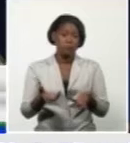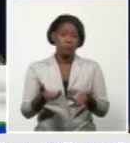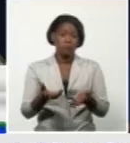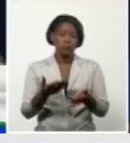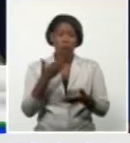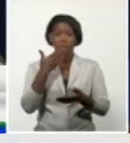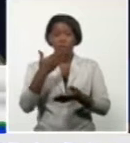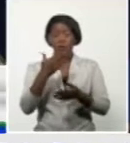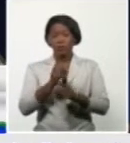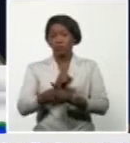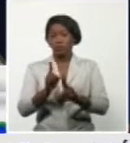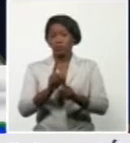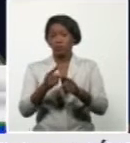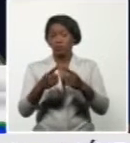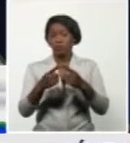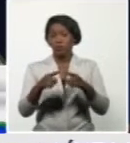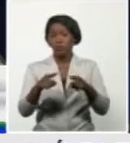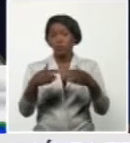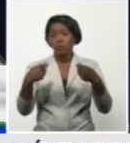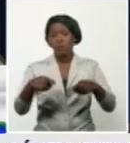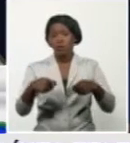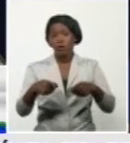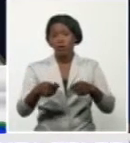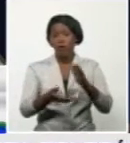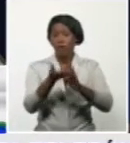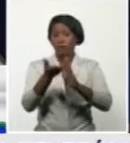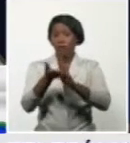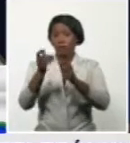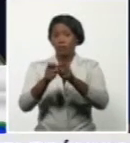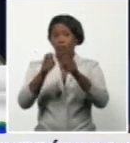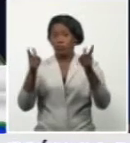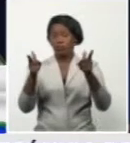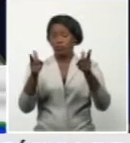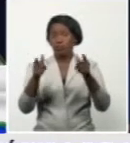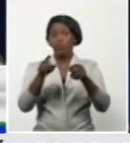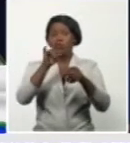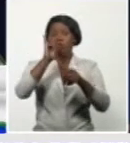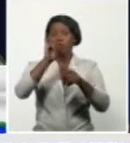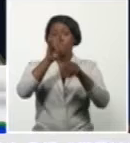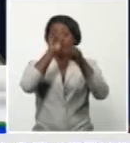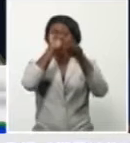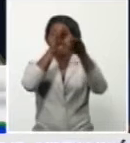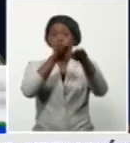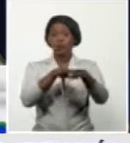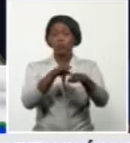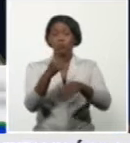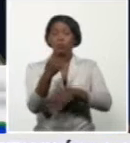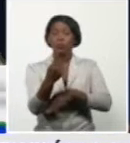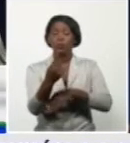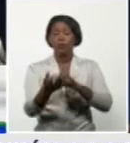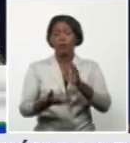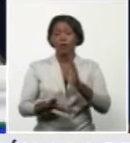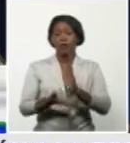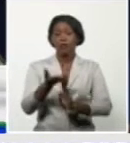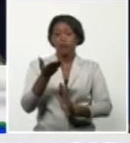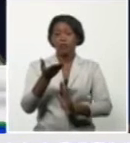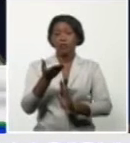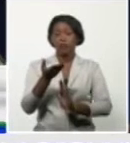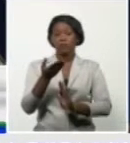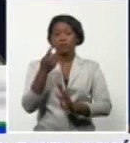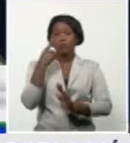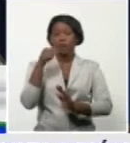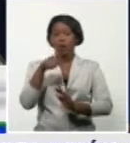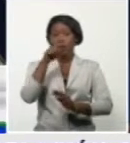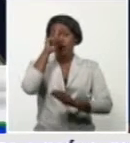And this is not favorable, notwithstanding the fact that today we had fewer admissions, but today we had many